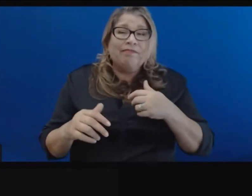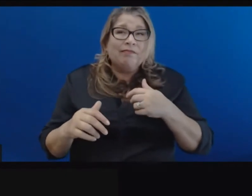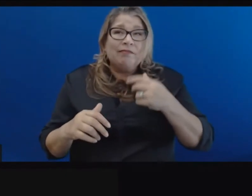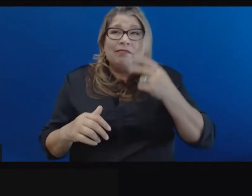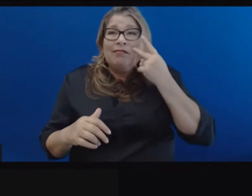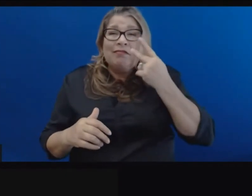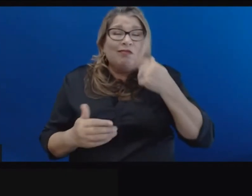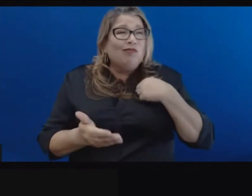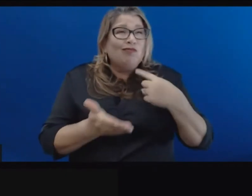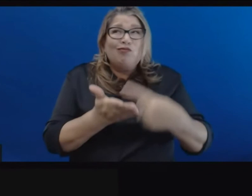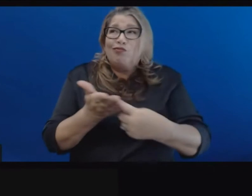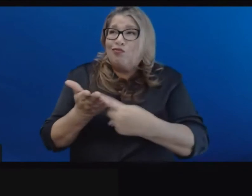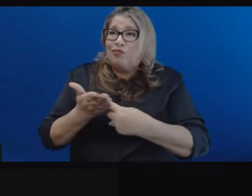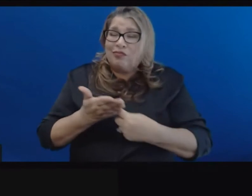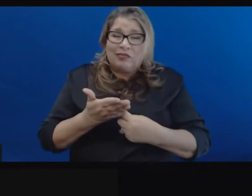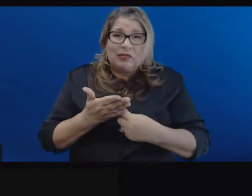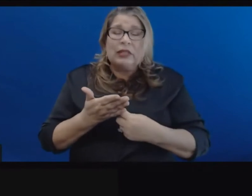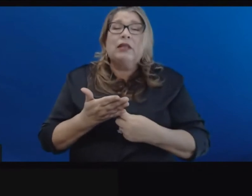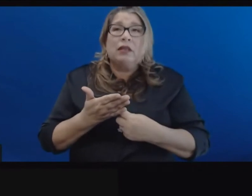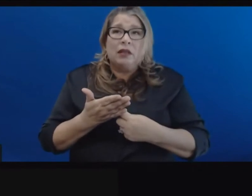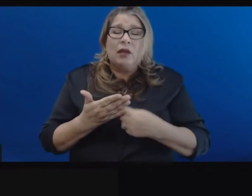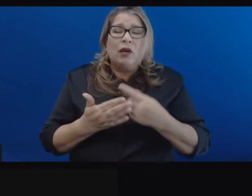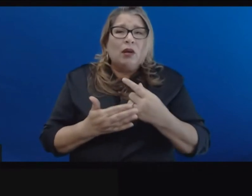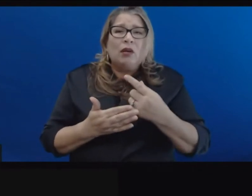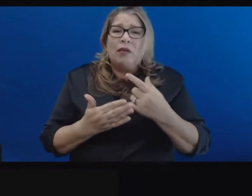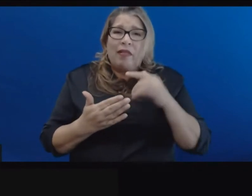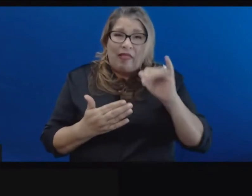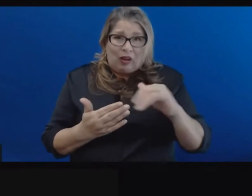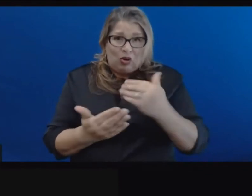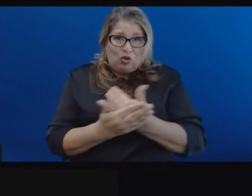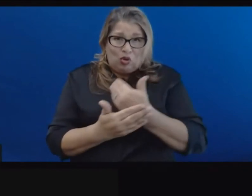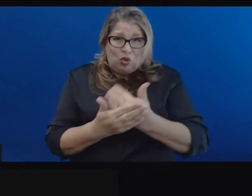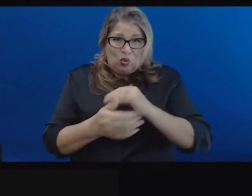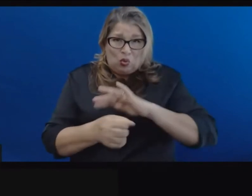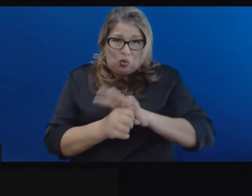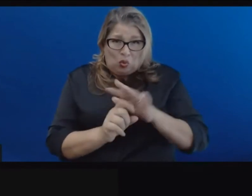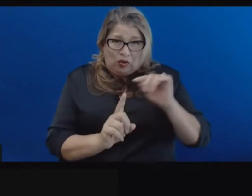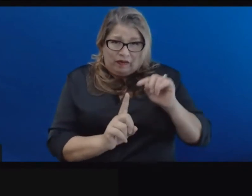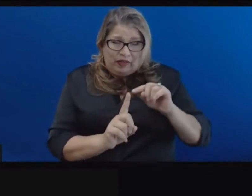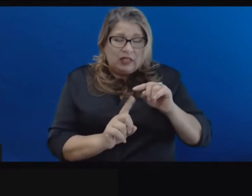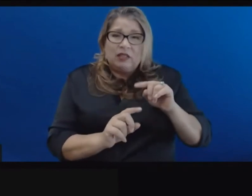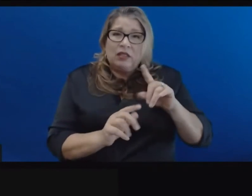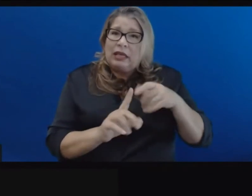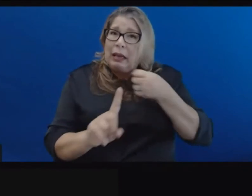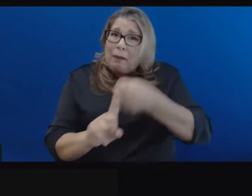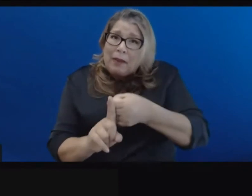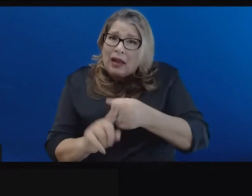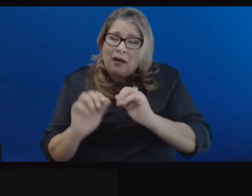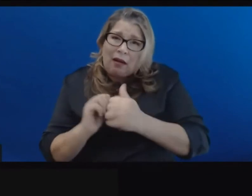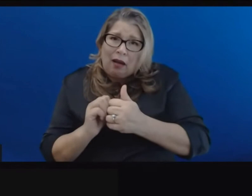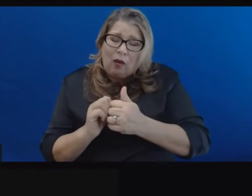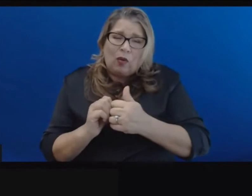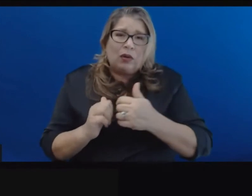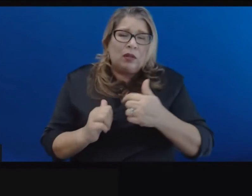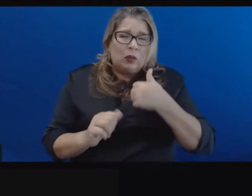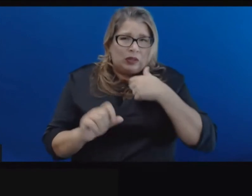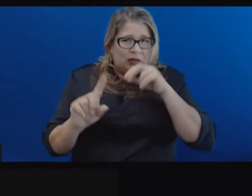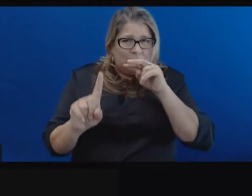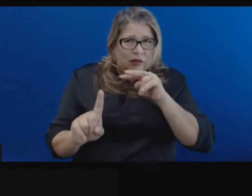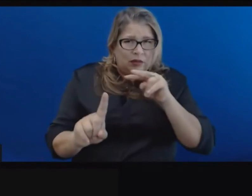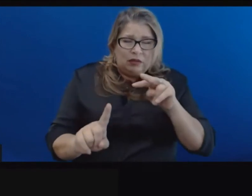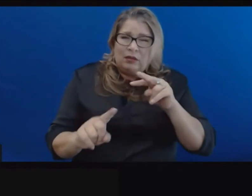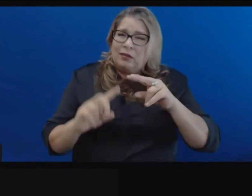across the state about its impact on them particularly, and then continuing to track that transmission for additional